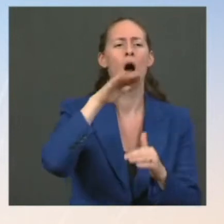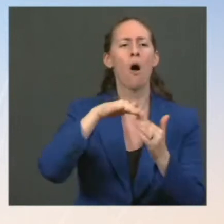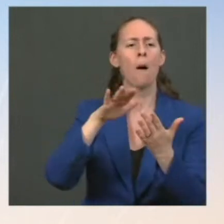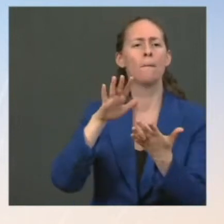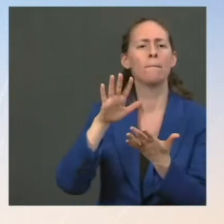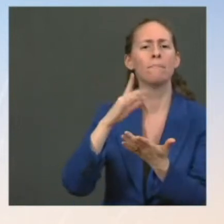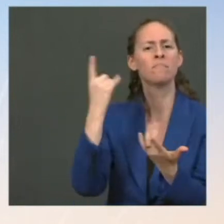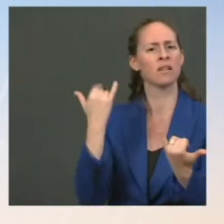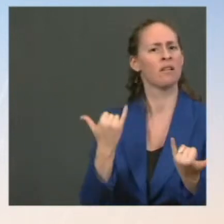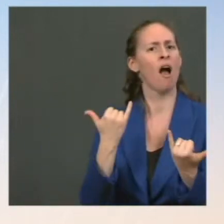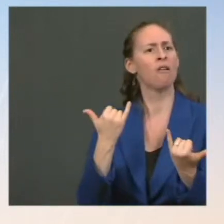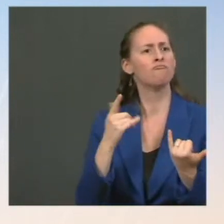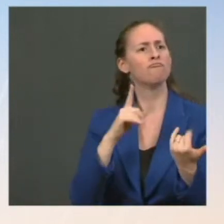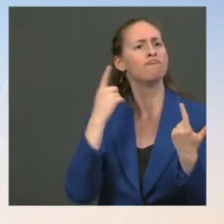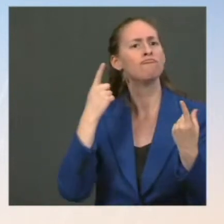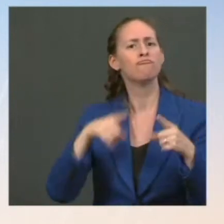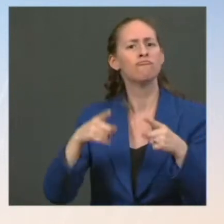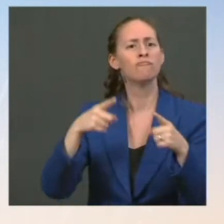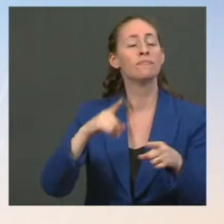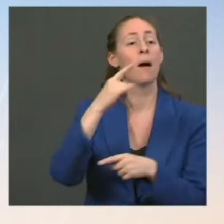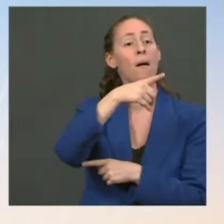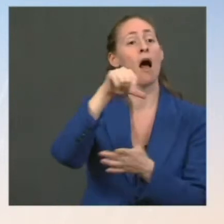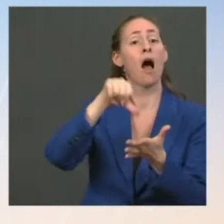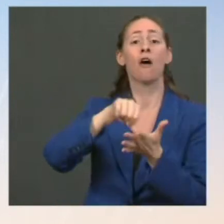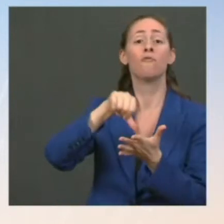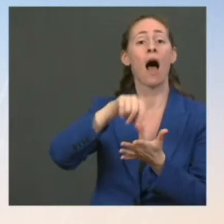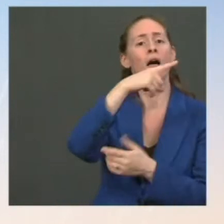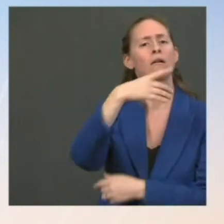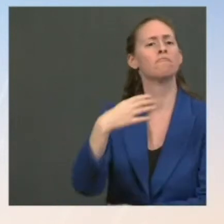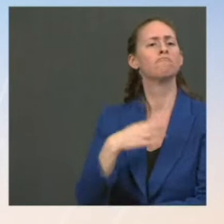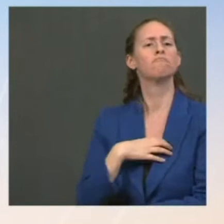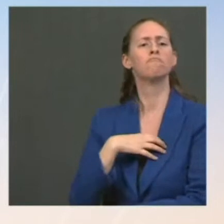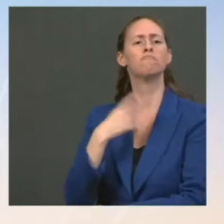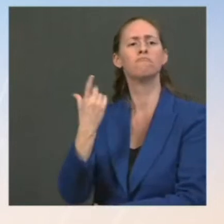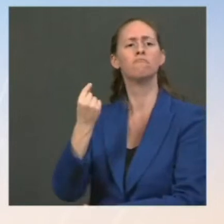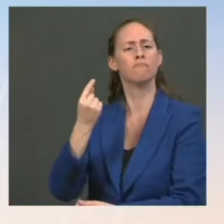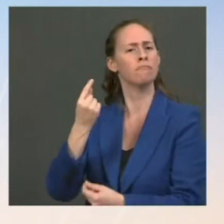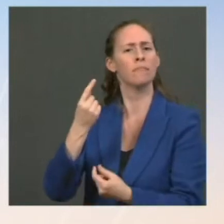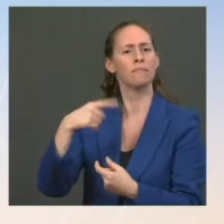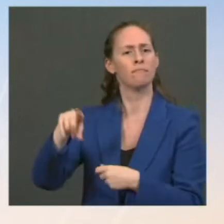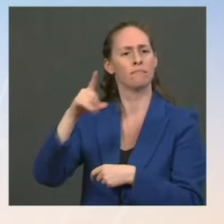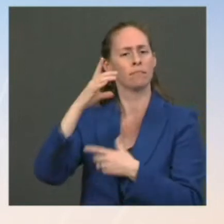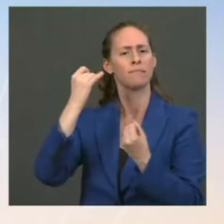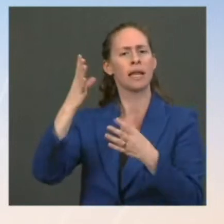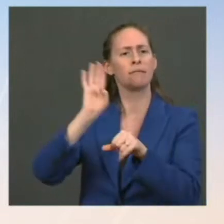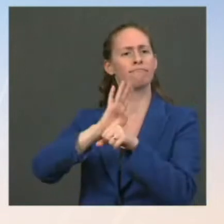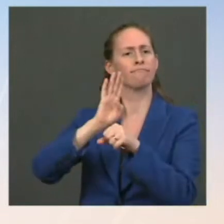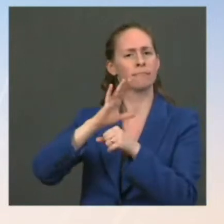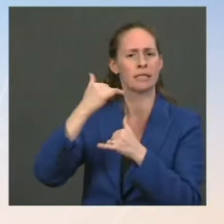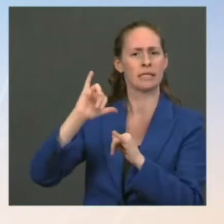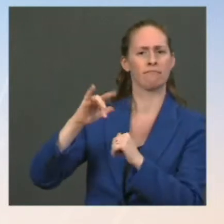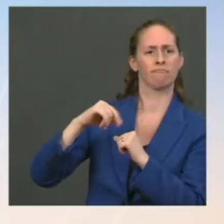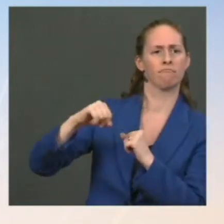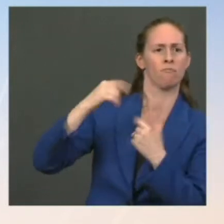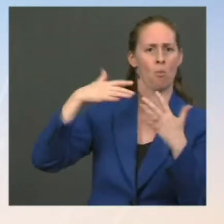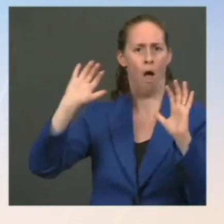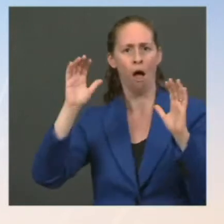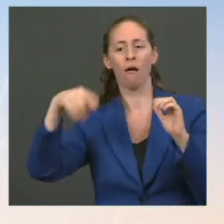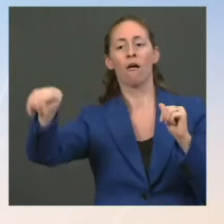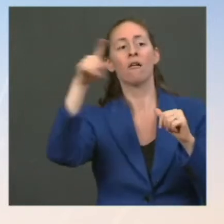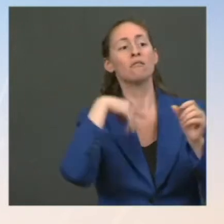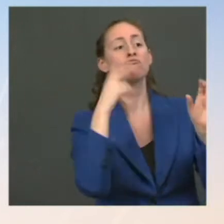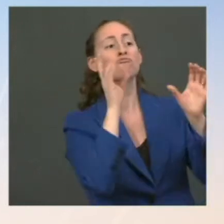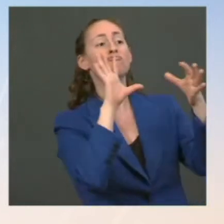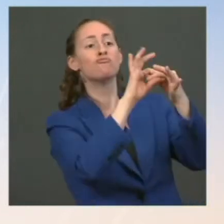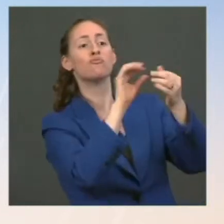Iranian complaint essentially was companies were still too reluctant to do business with them. I think, David, where